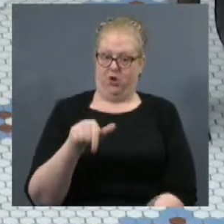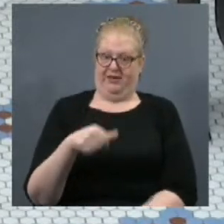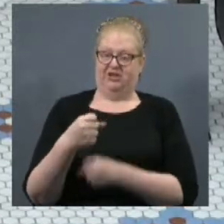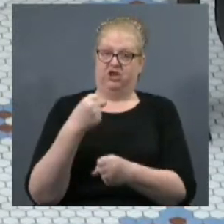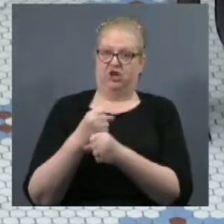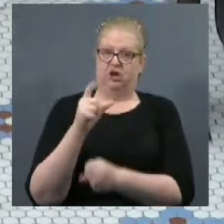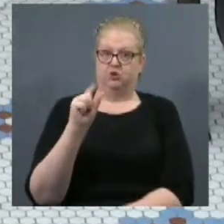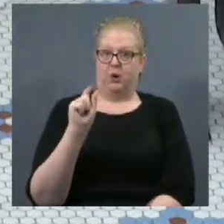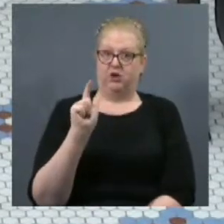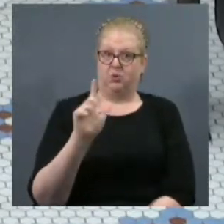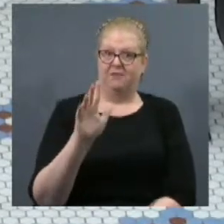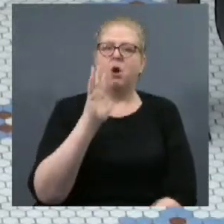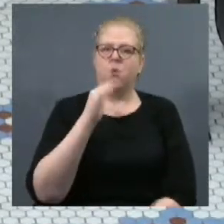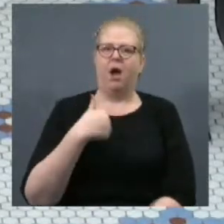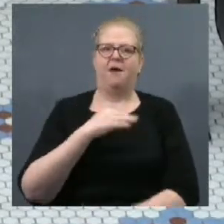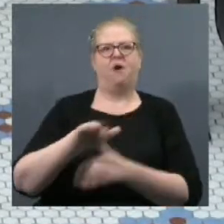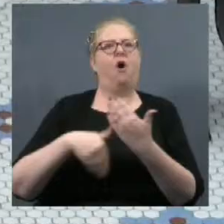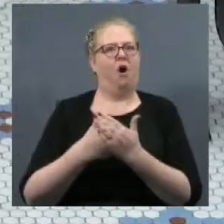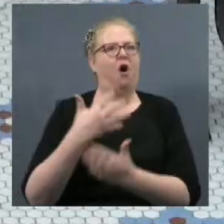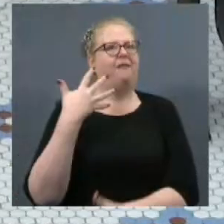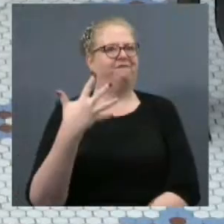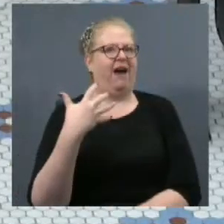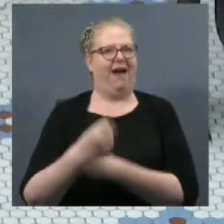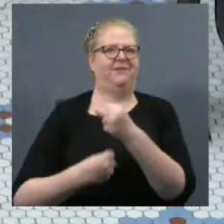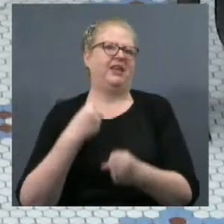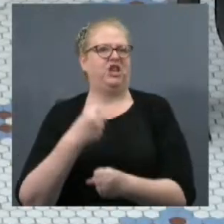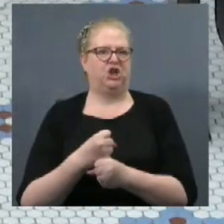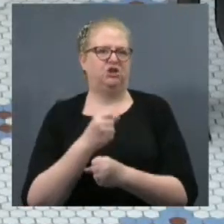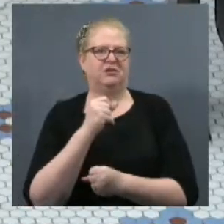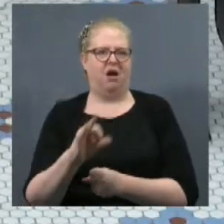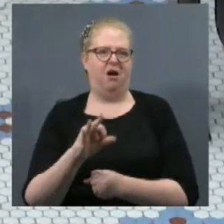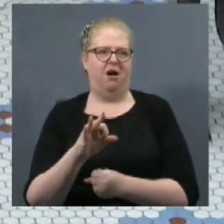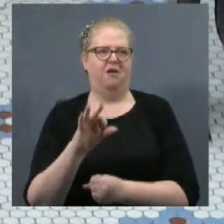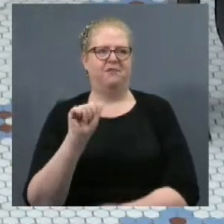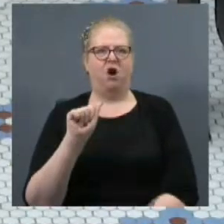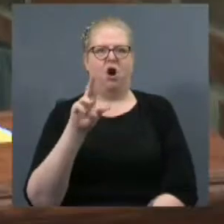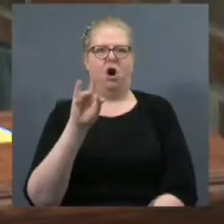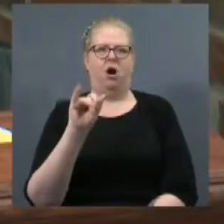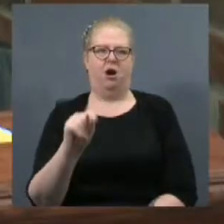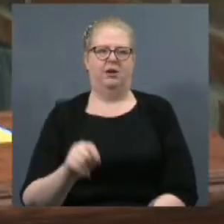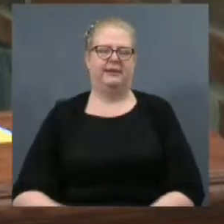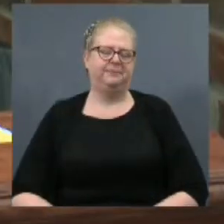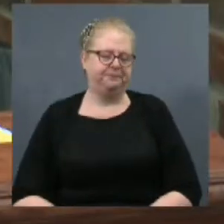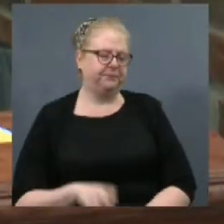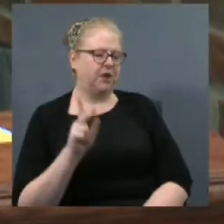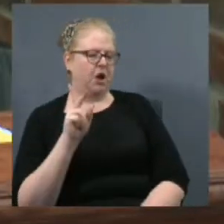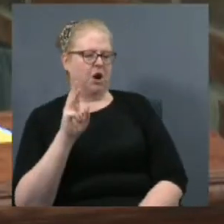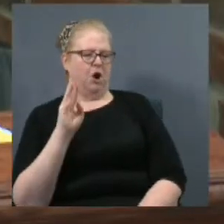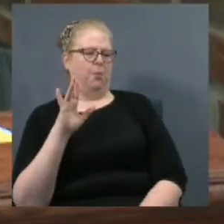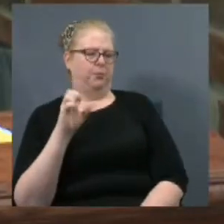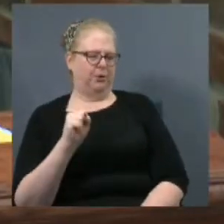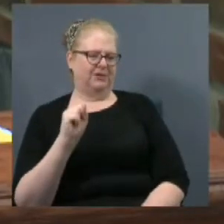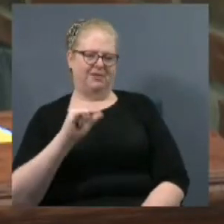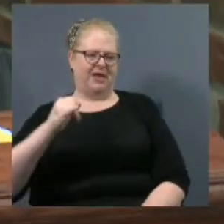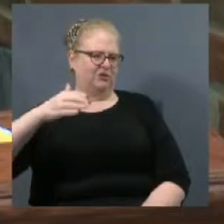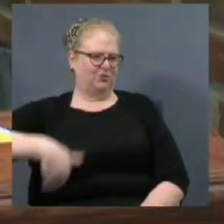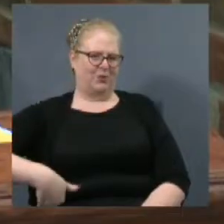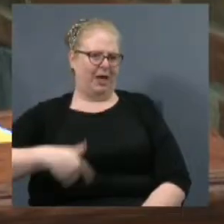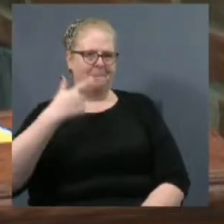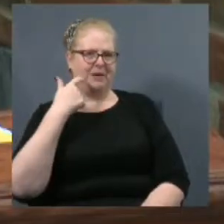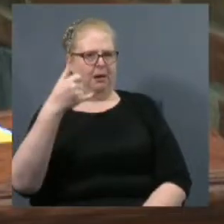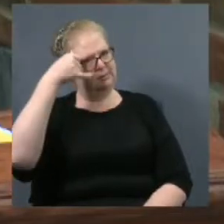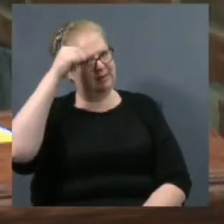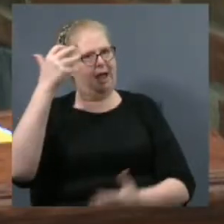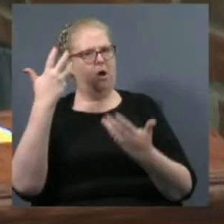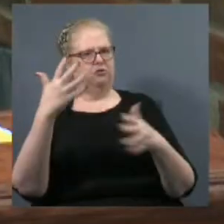audit. That'll be too late. I mean, the cow's out of the barn. Yes, sir. But I